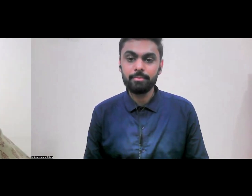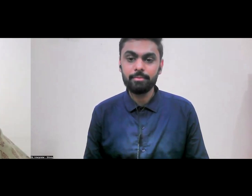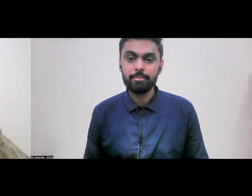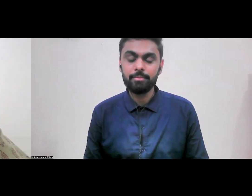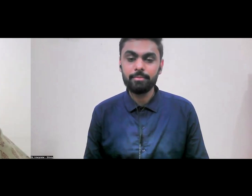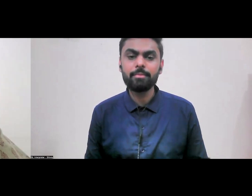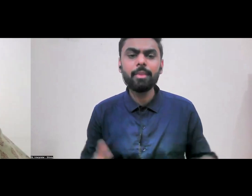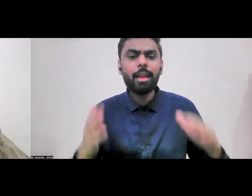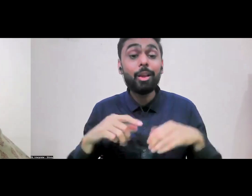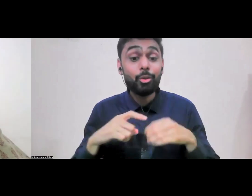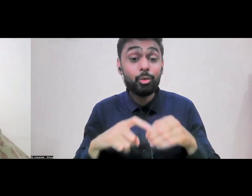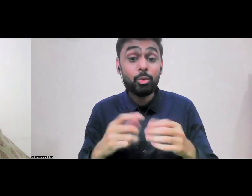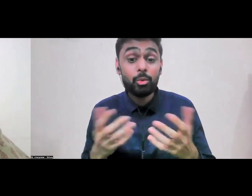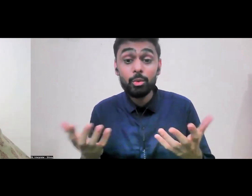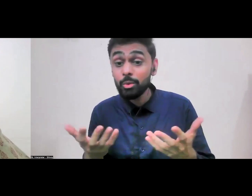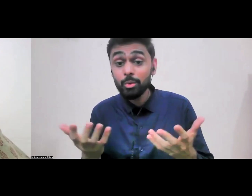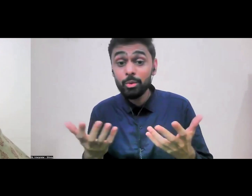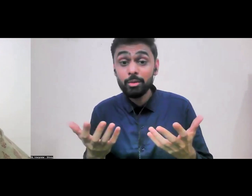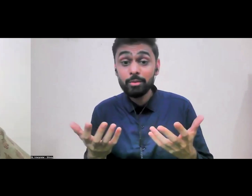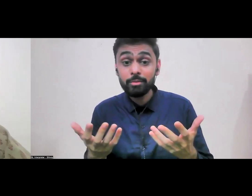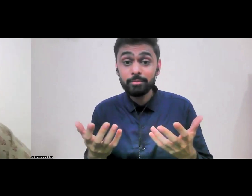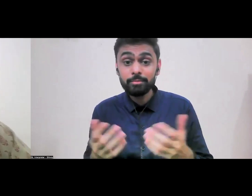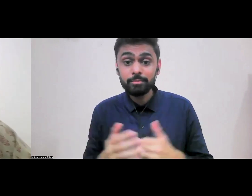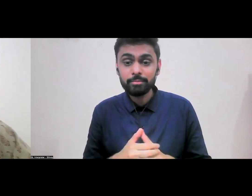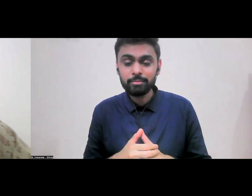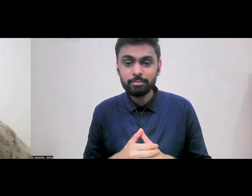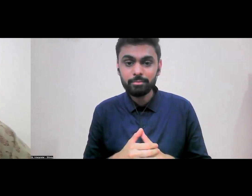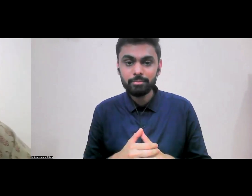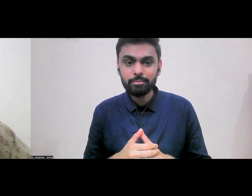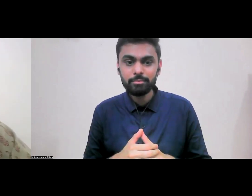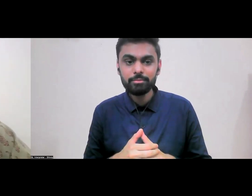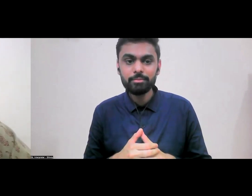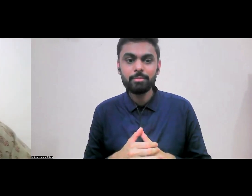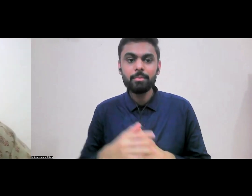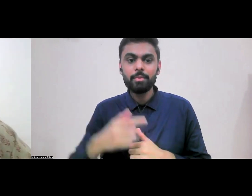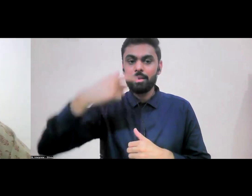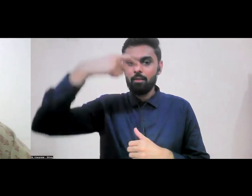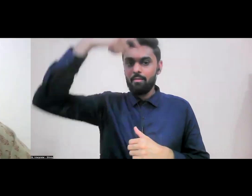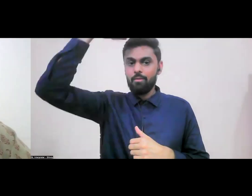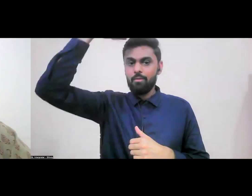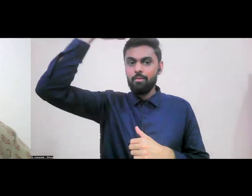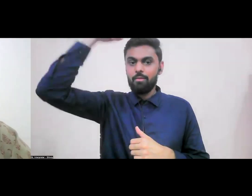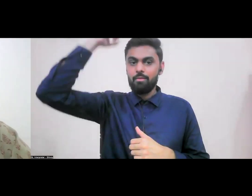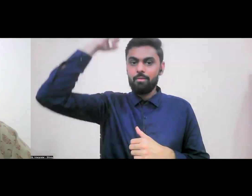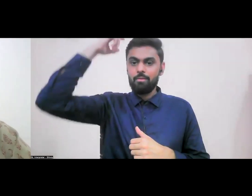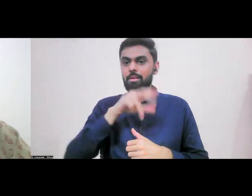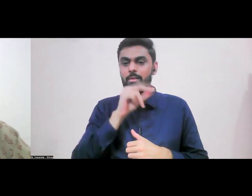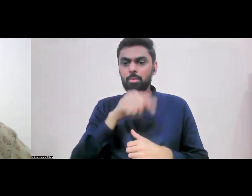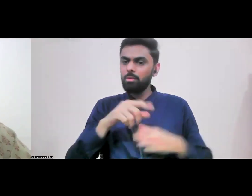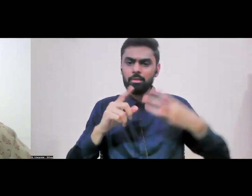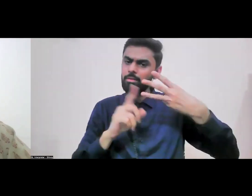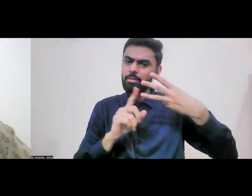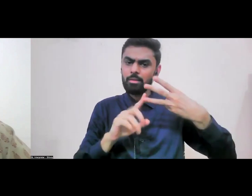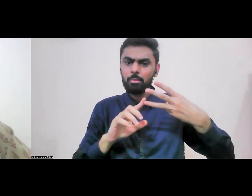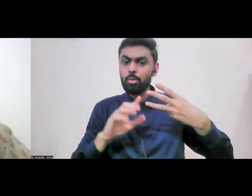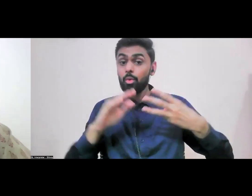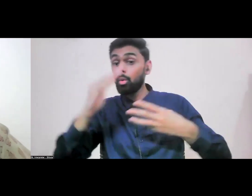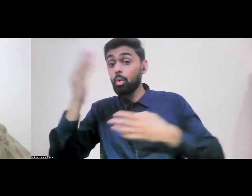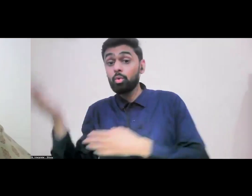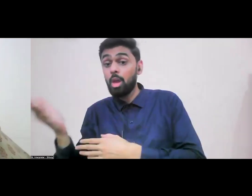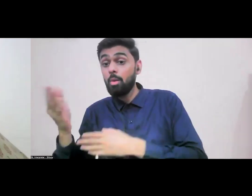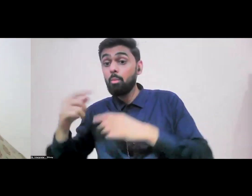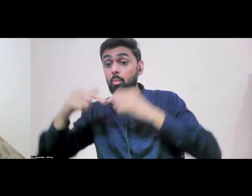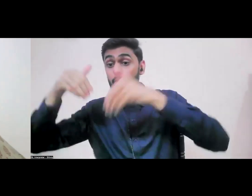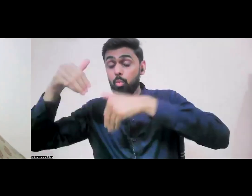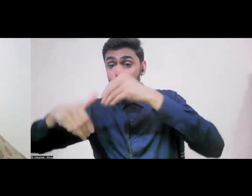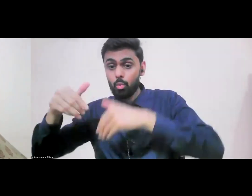The next question should be, do you now? This segment only these many questions. Yeah. The third poll, which is saying, do you